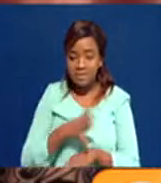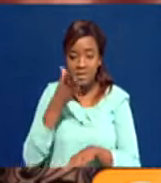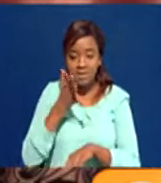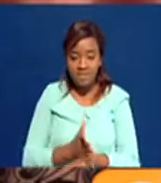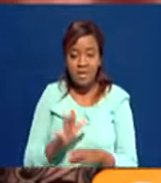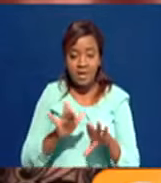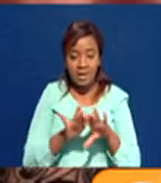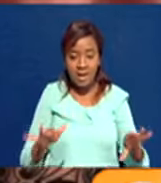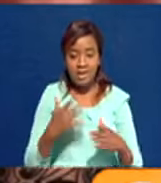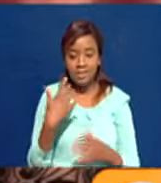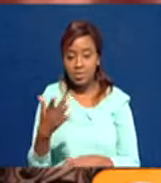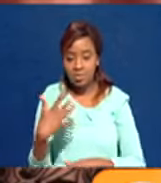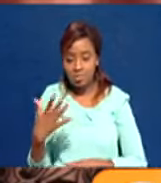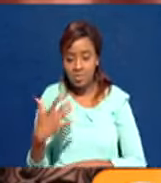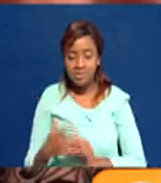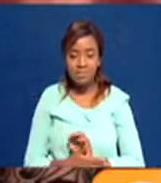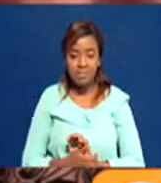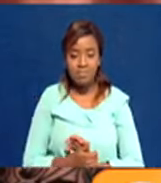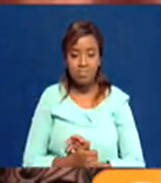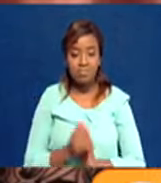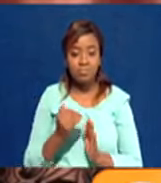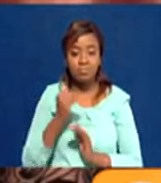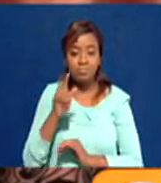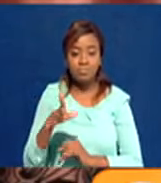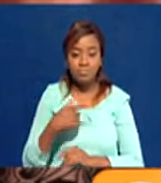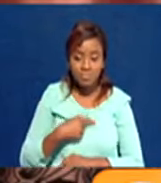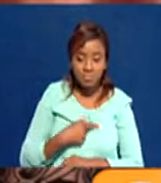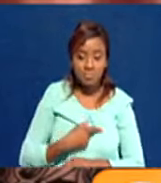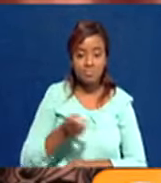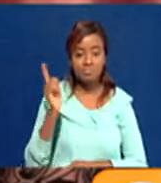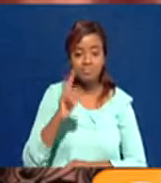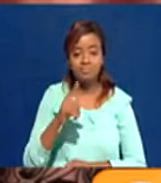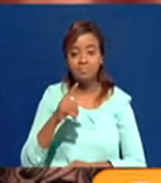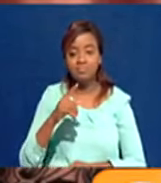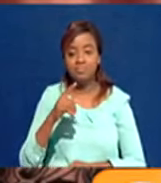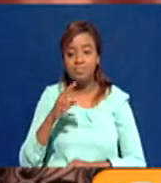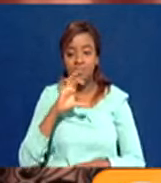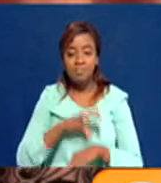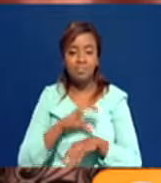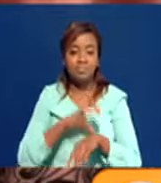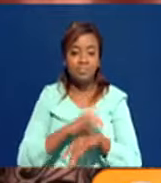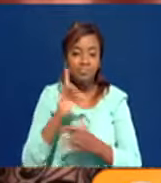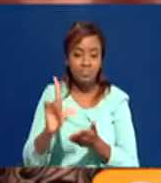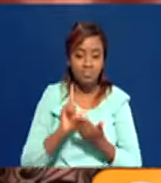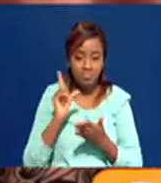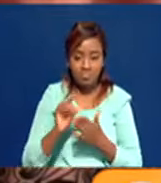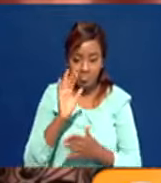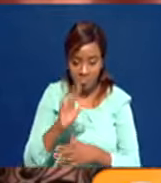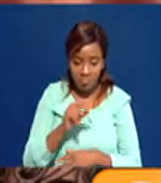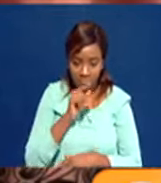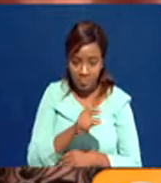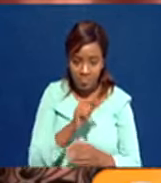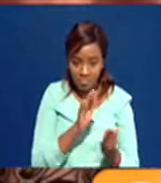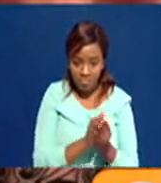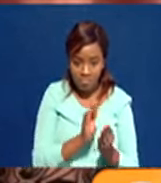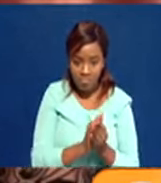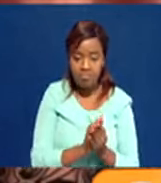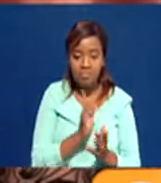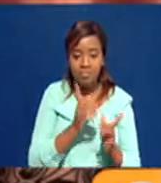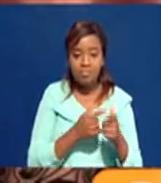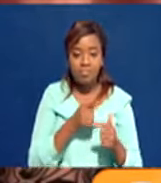land documents, they go out there, get charges or loans from the banks, transfer land to